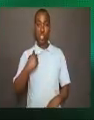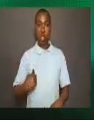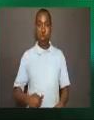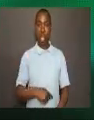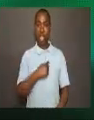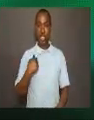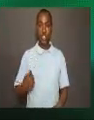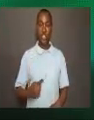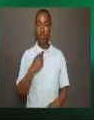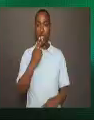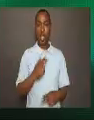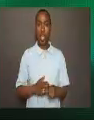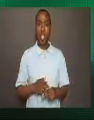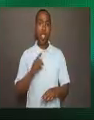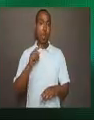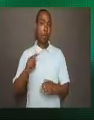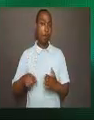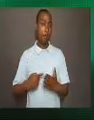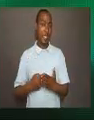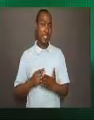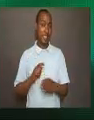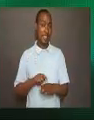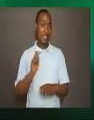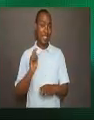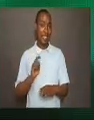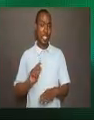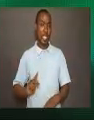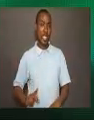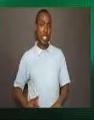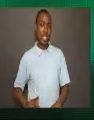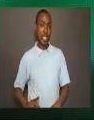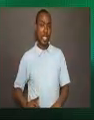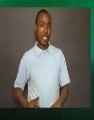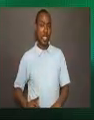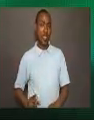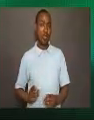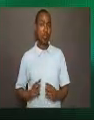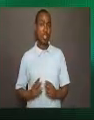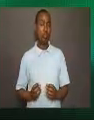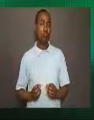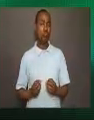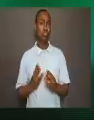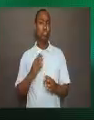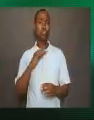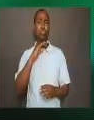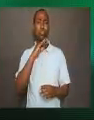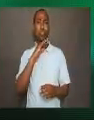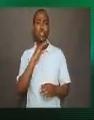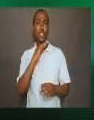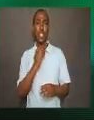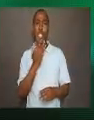During this phase, the kidneys filter much of the waste from the